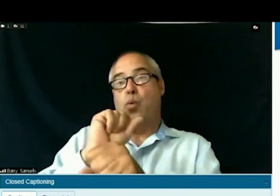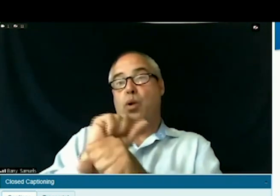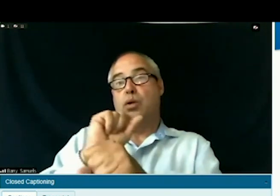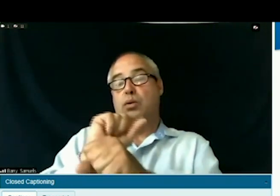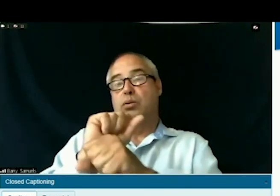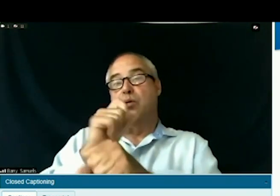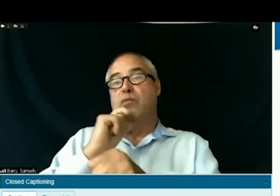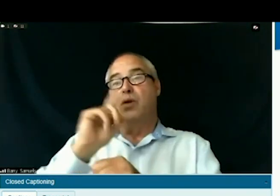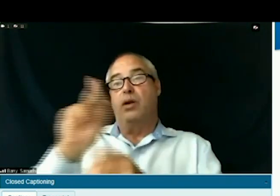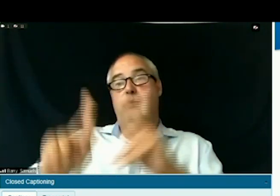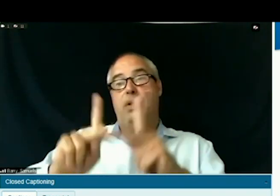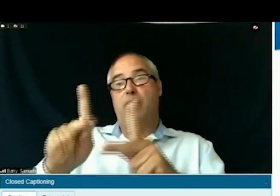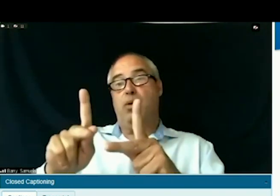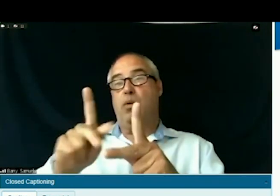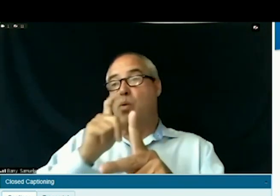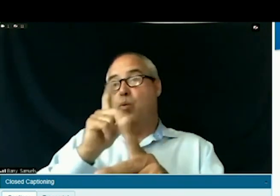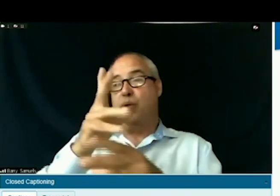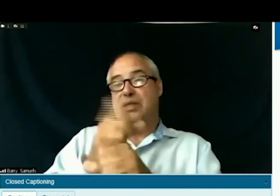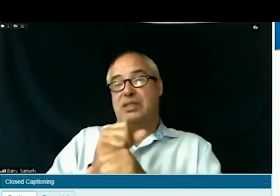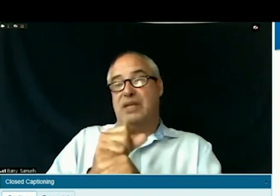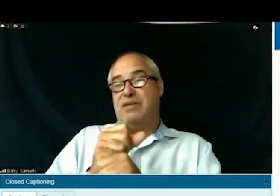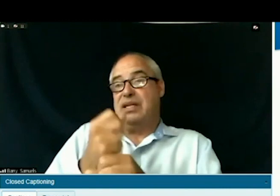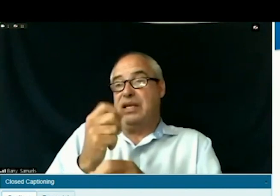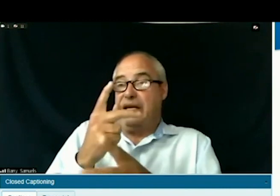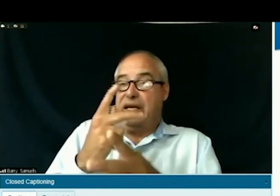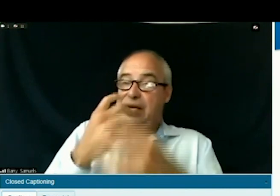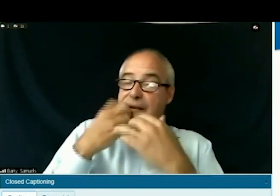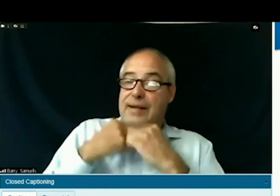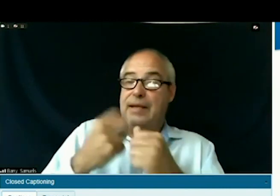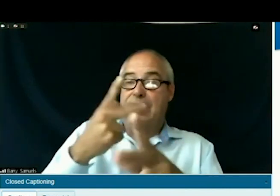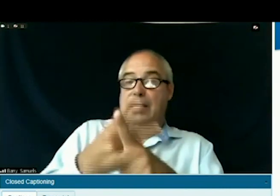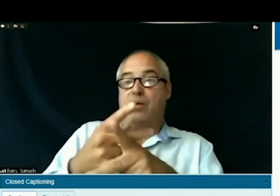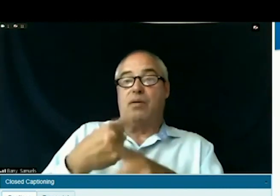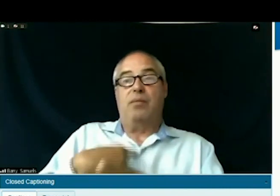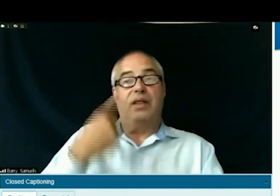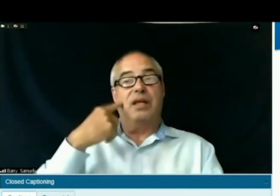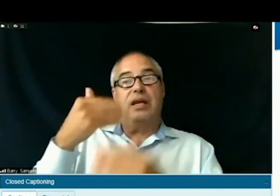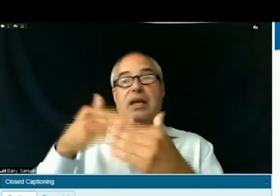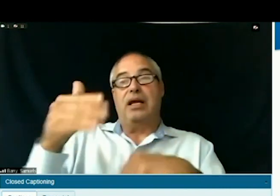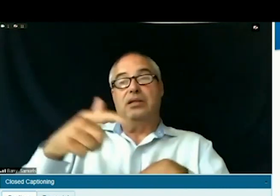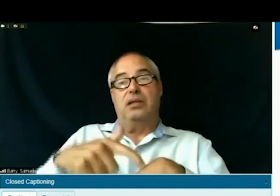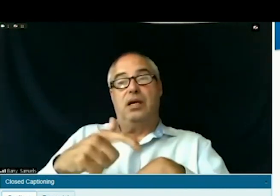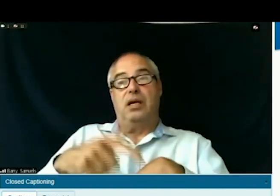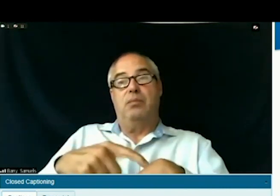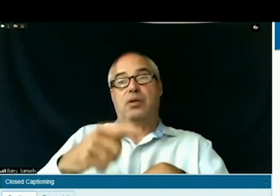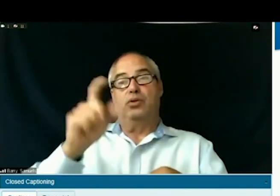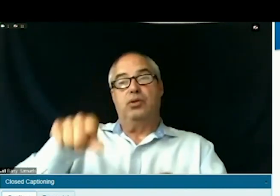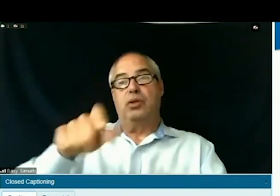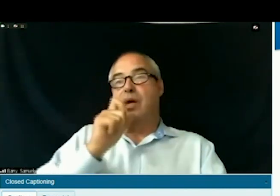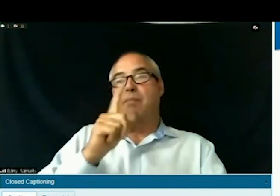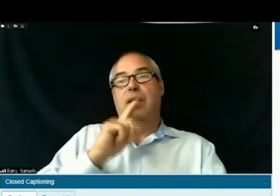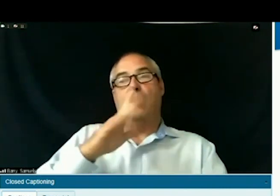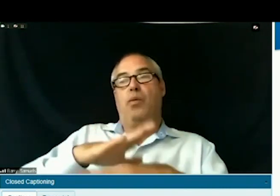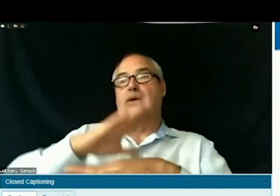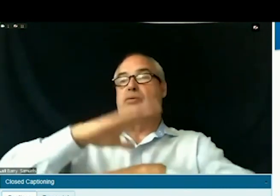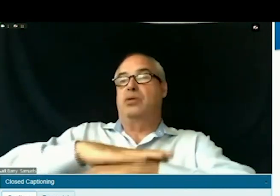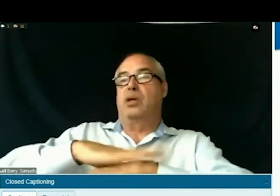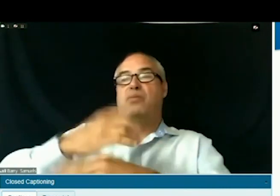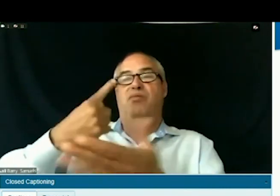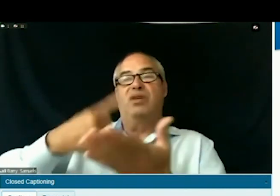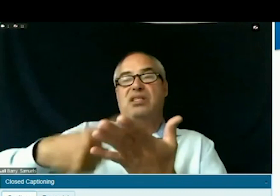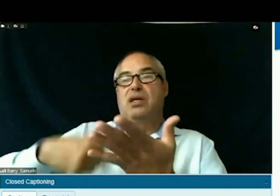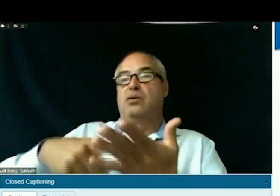for the individuals who were receiving care. And so I think, next time we go about this, that shouldn't even be on the table for discussion. It should be